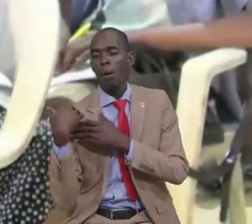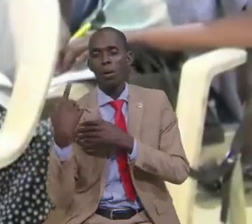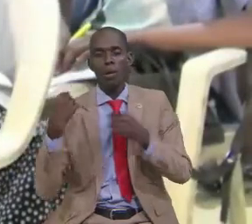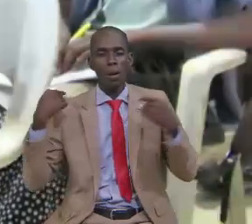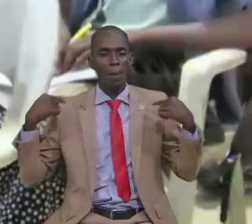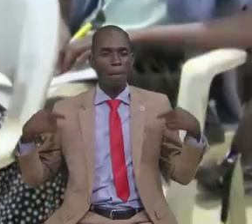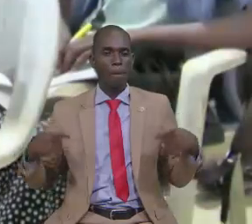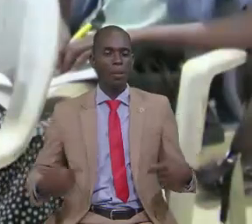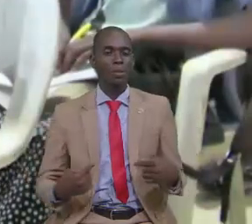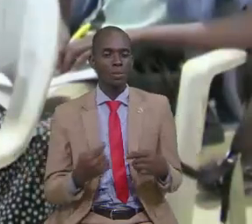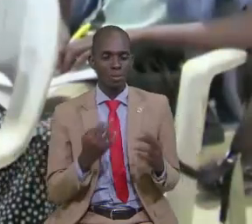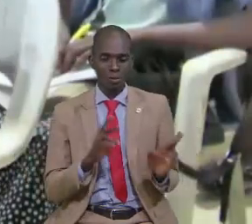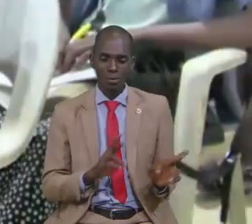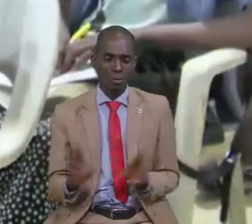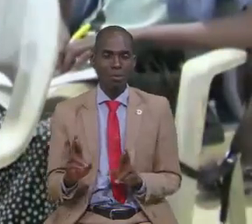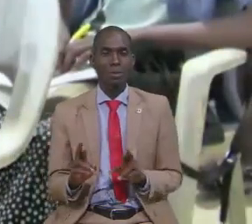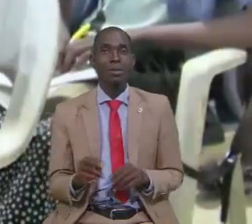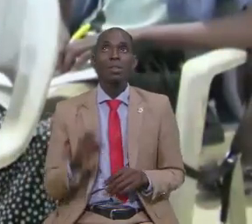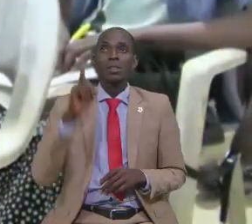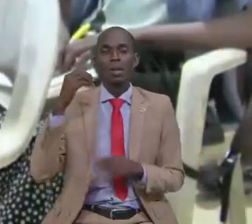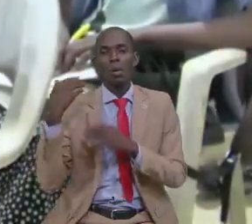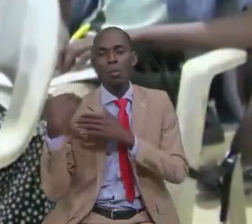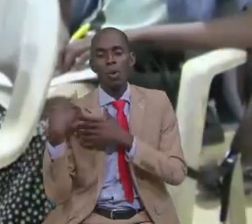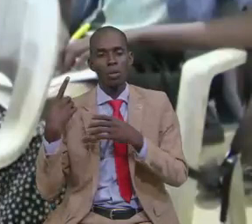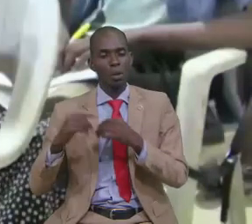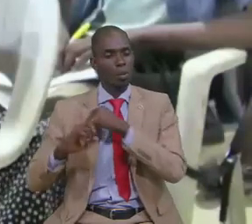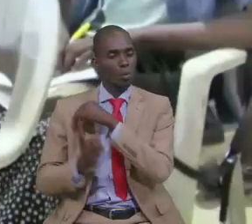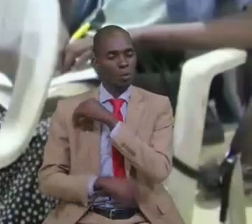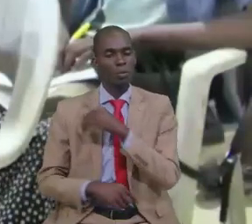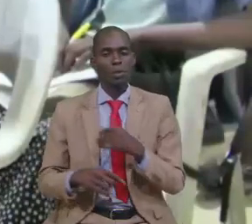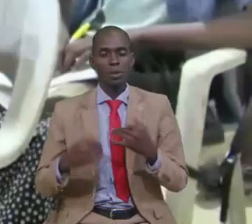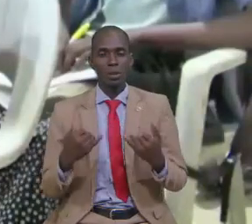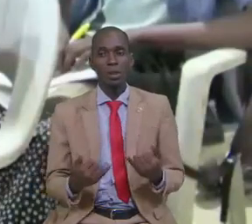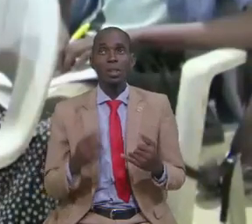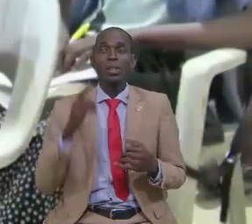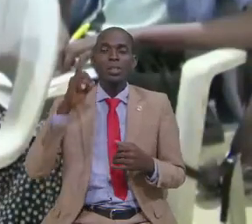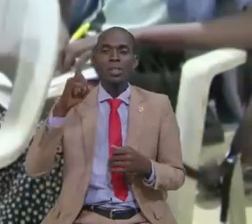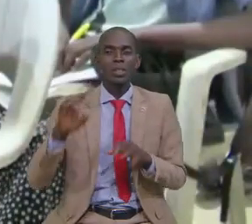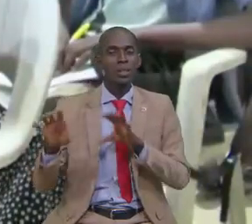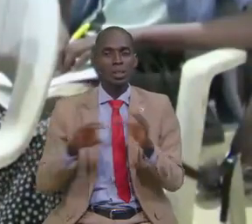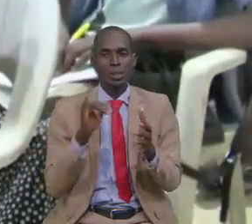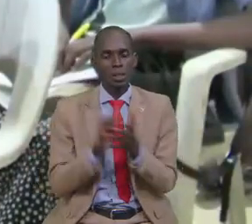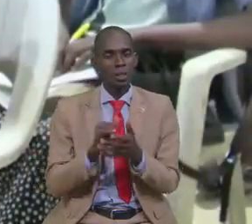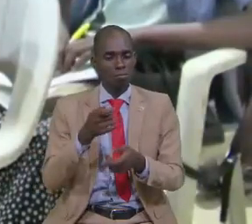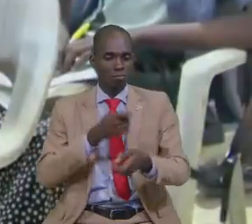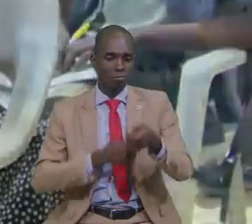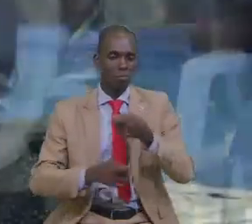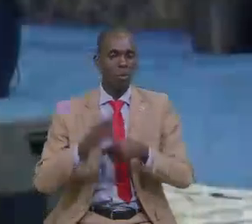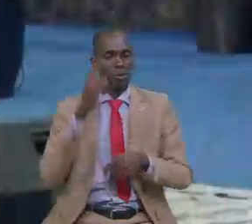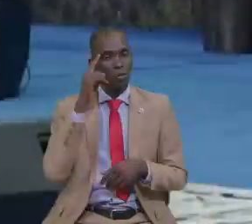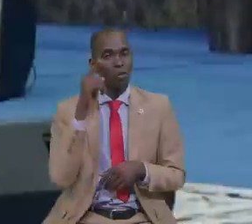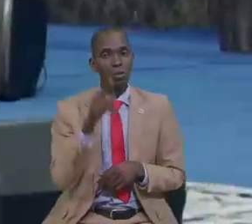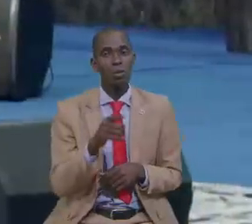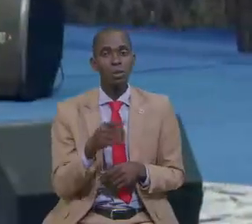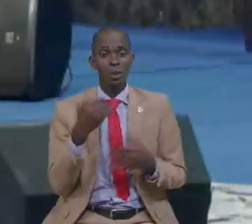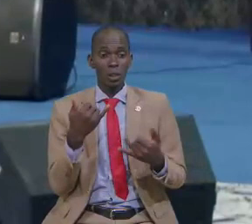already he bought the punishment already he did that in your place now the fullness